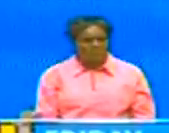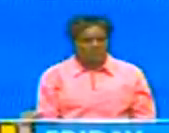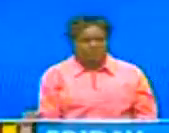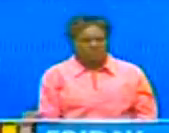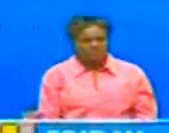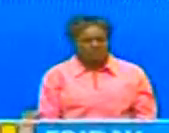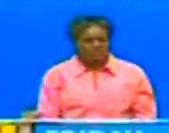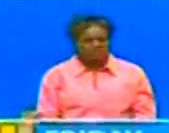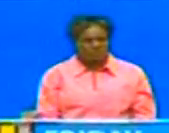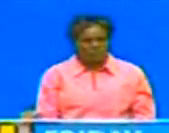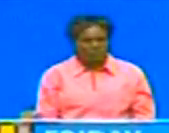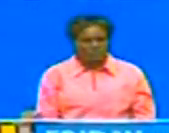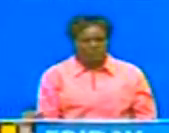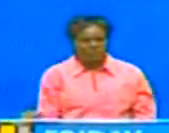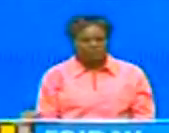damnedest,